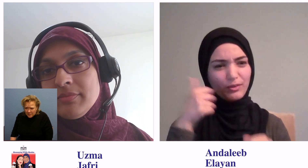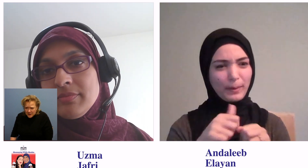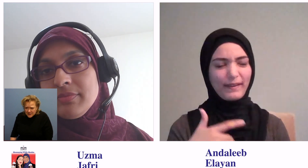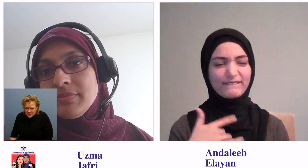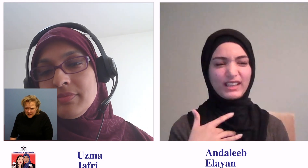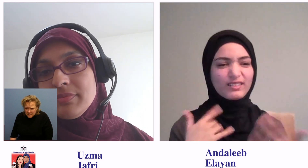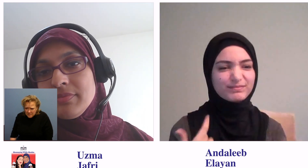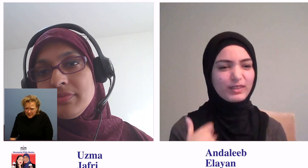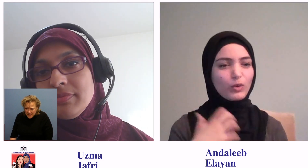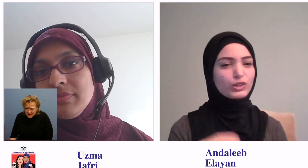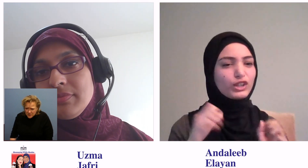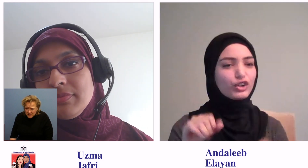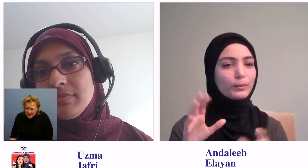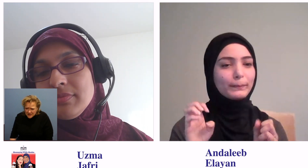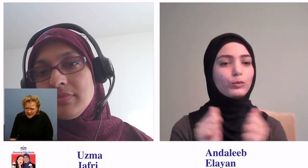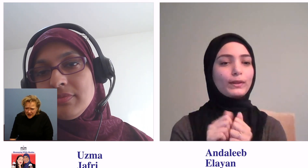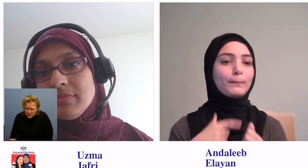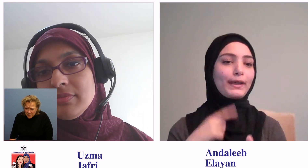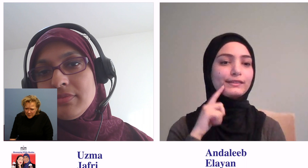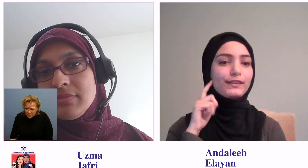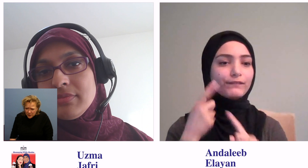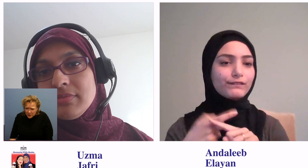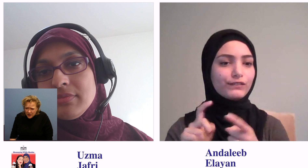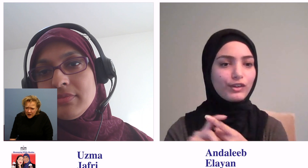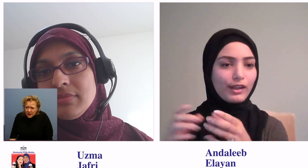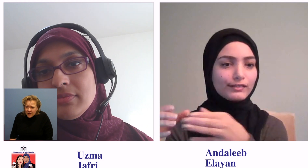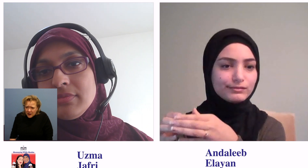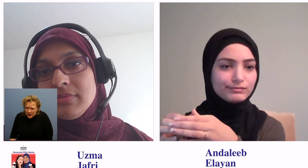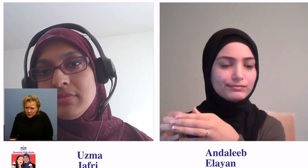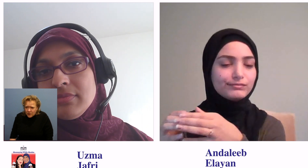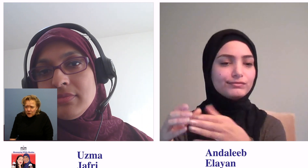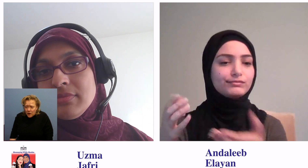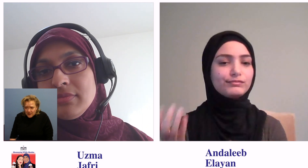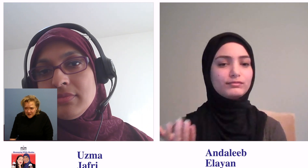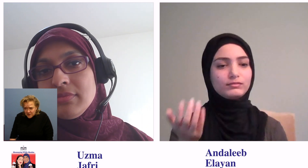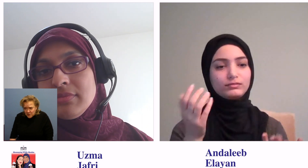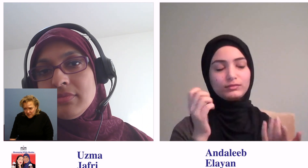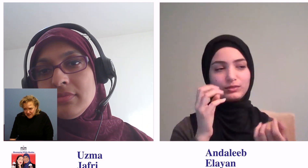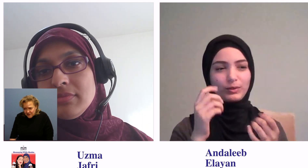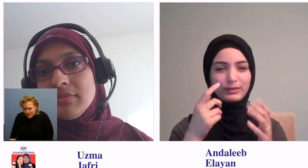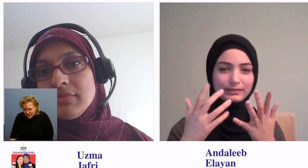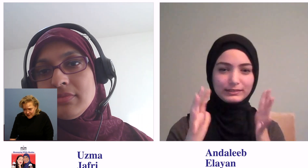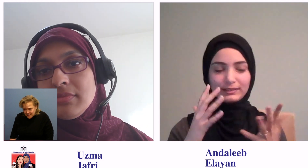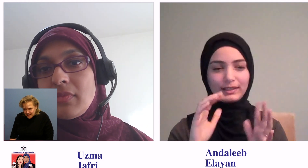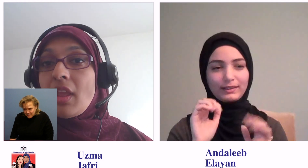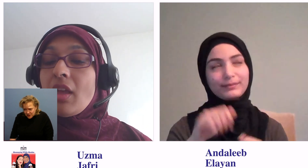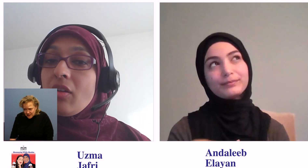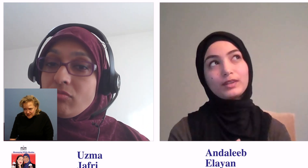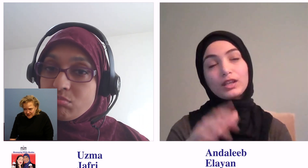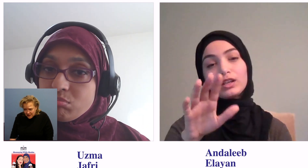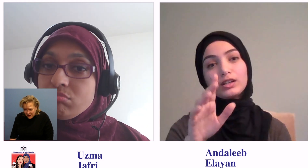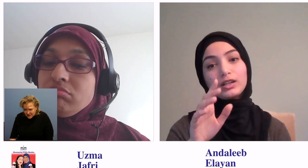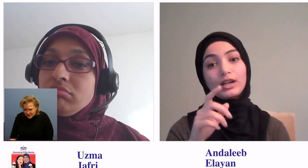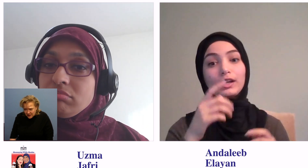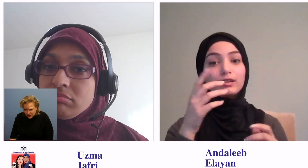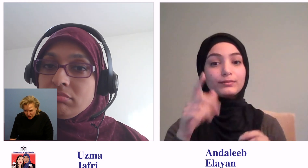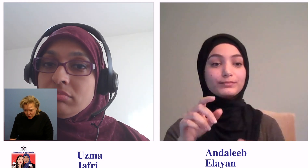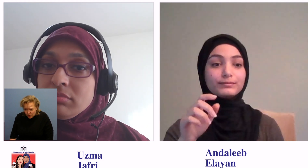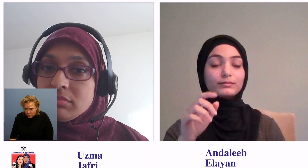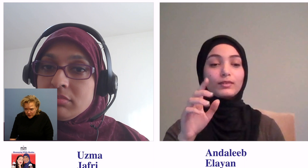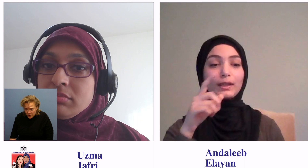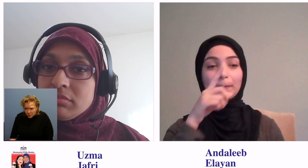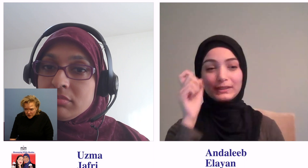um, some mainstream classes. I remember I really wanted to be with my deaf friends and I was just in this class